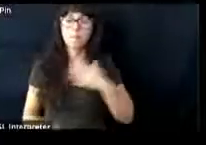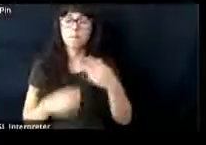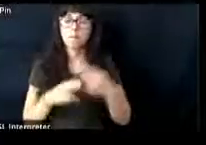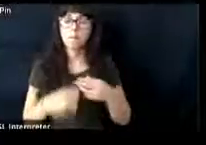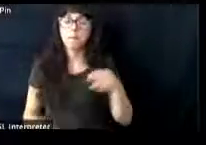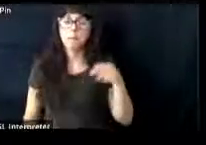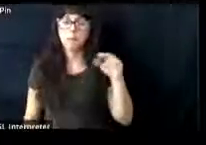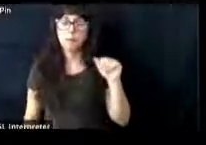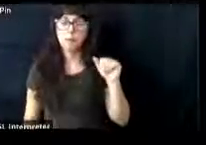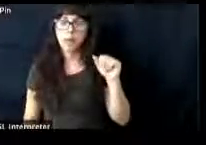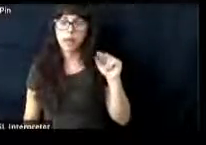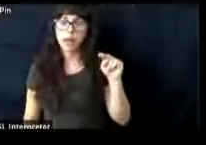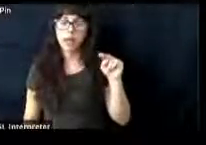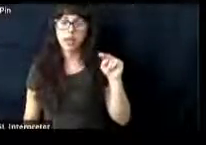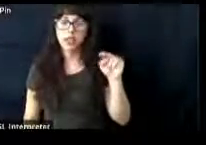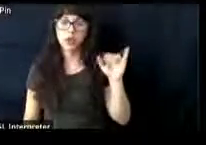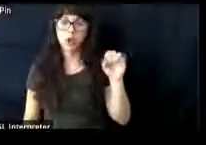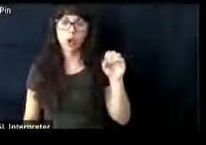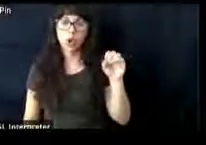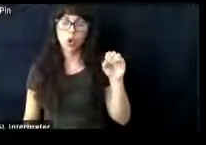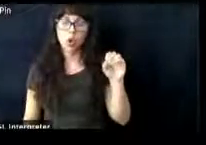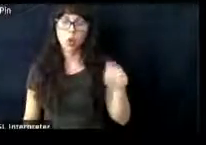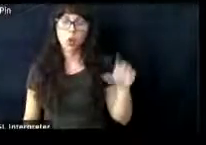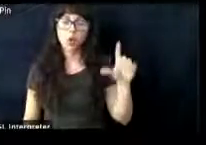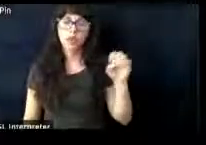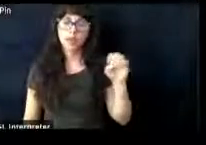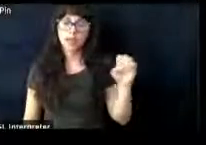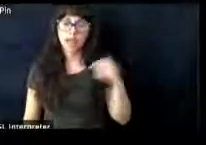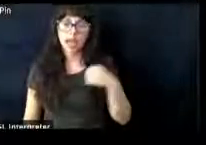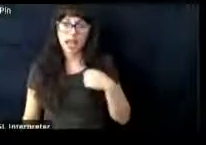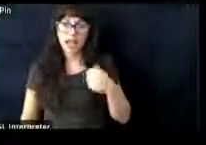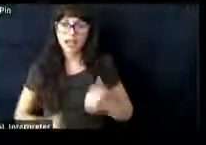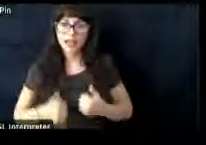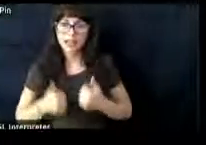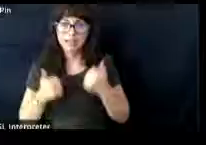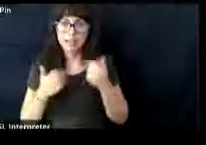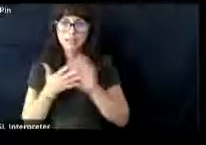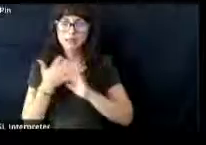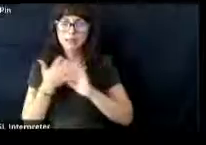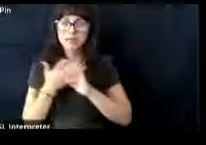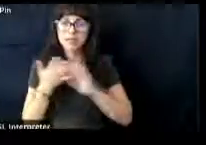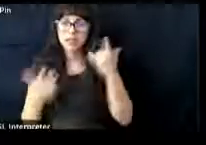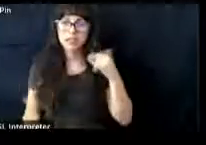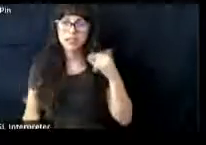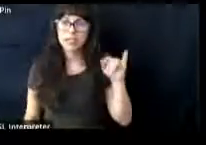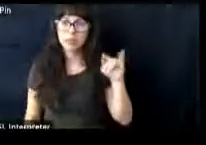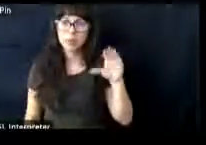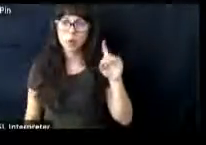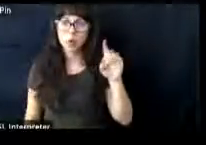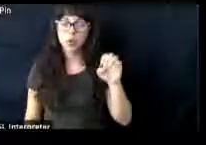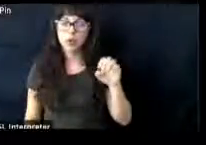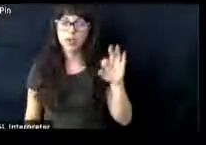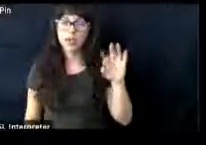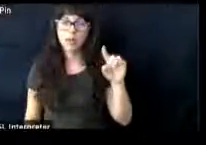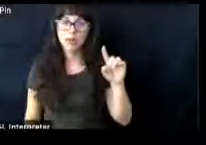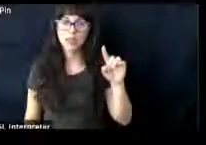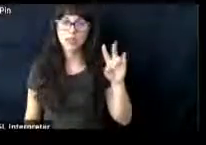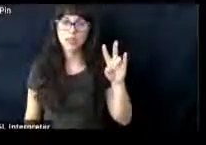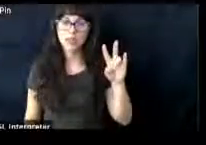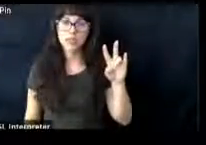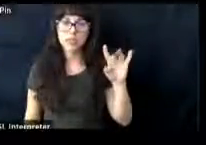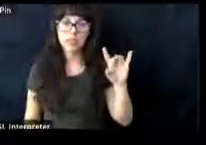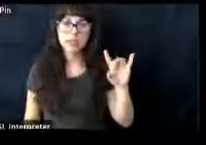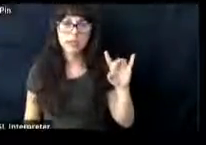An-York Lee. I live in Warner, California, zip code 91789 for the